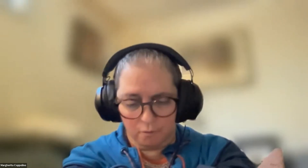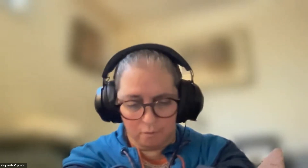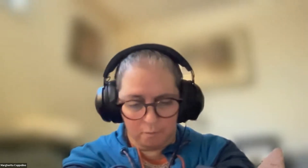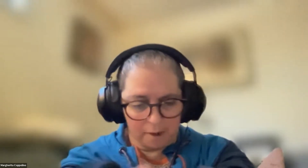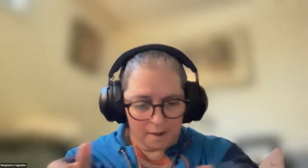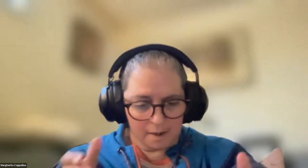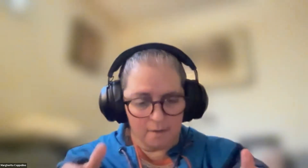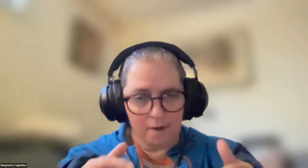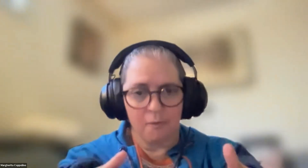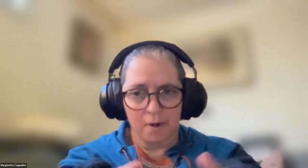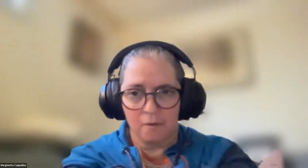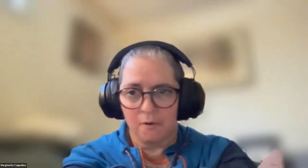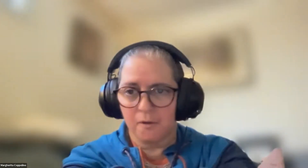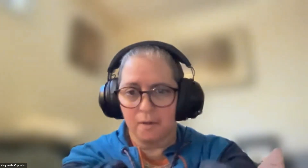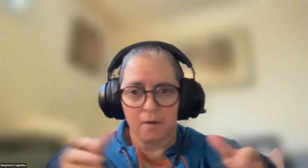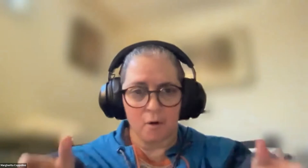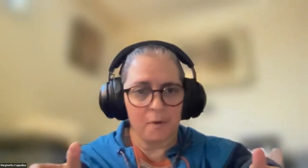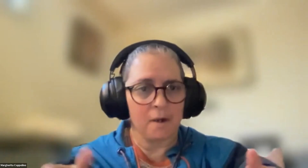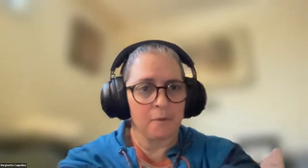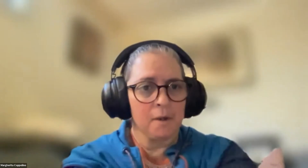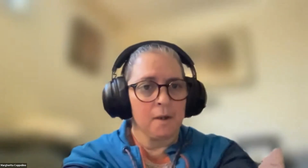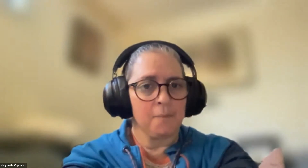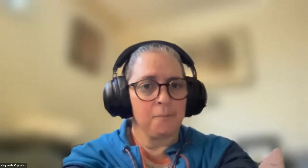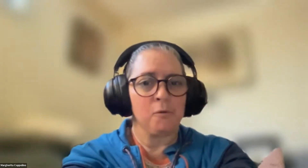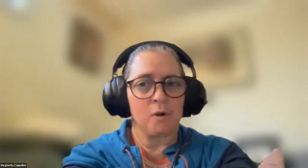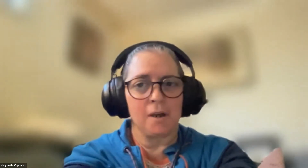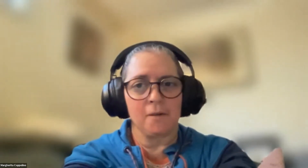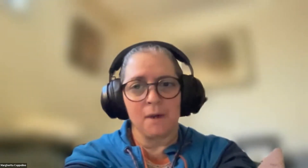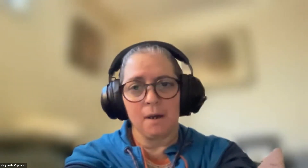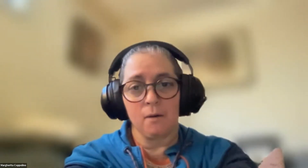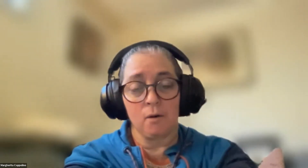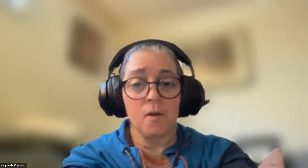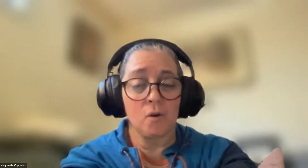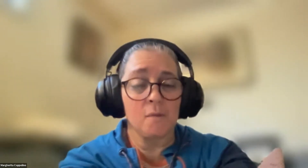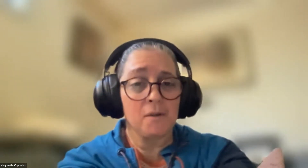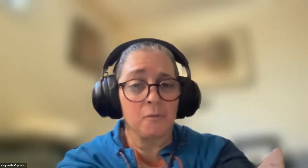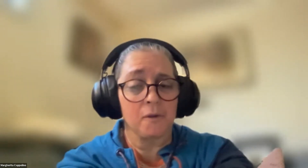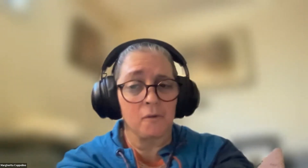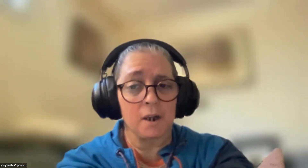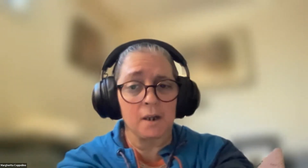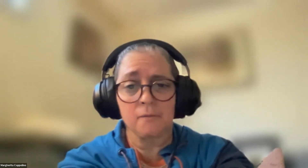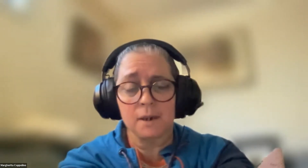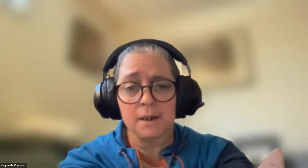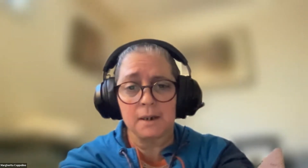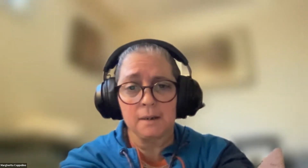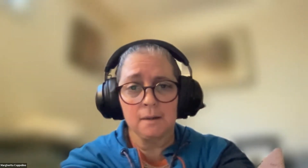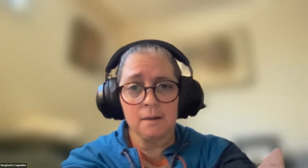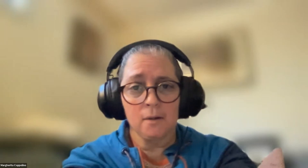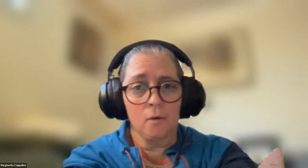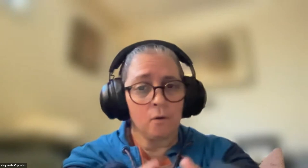do is emphasize one thing and then open up if people would like to make closing comments, what they've got out of